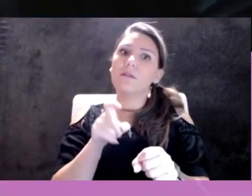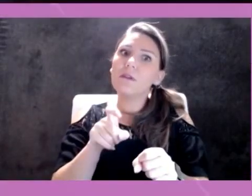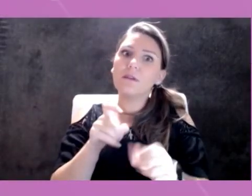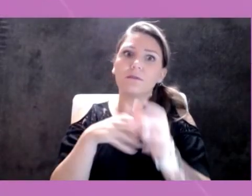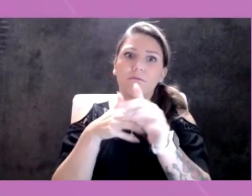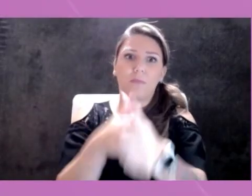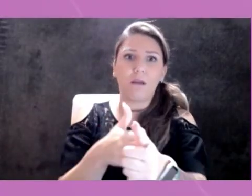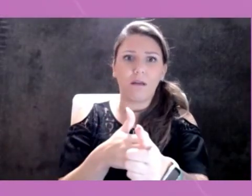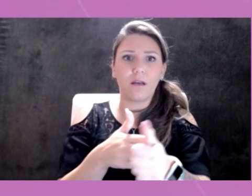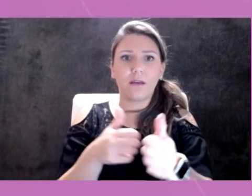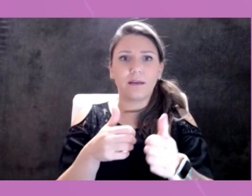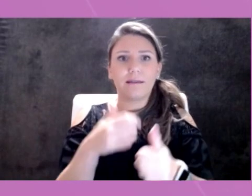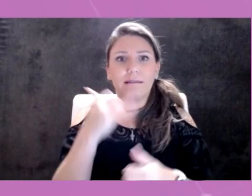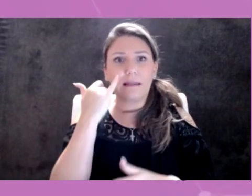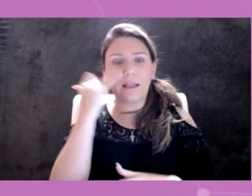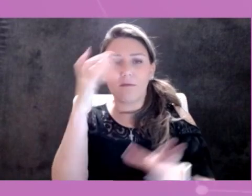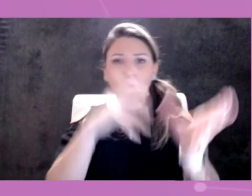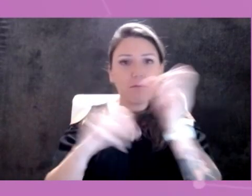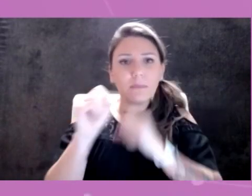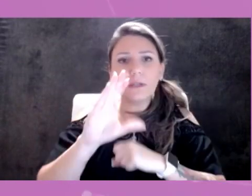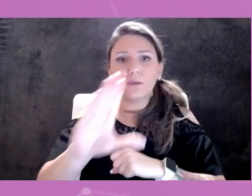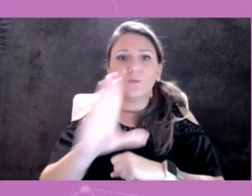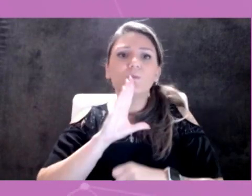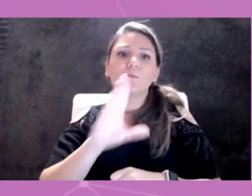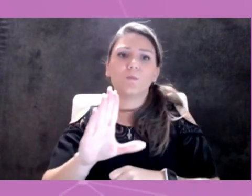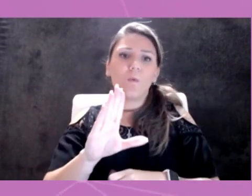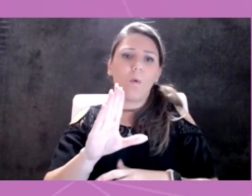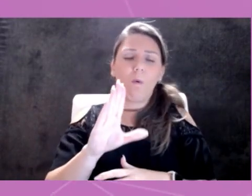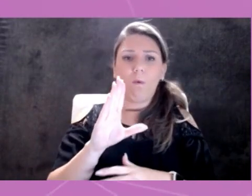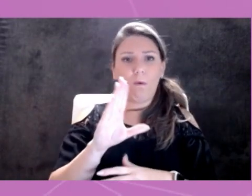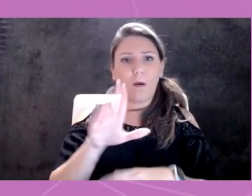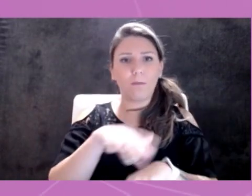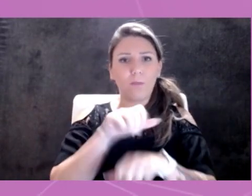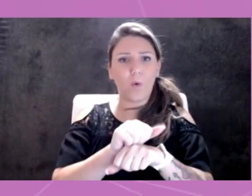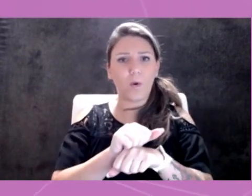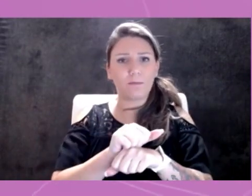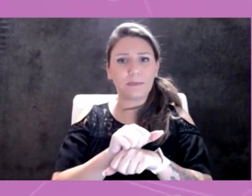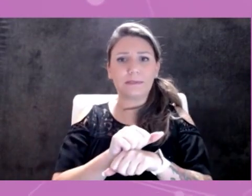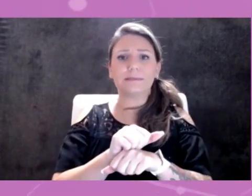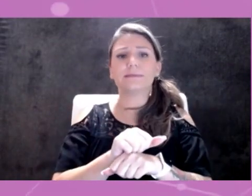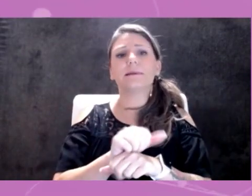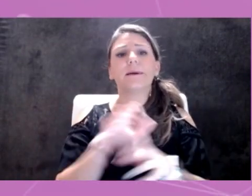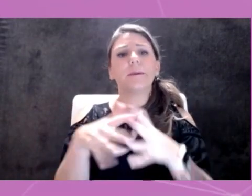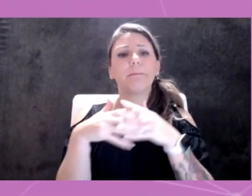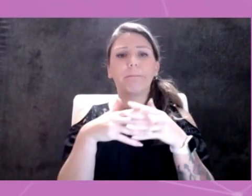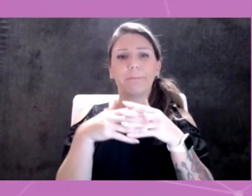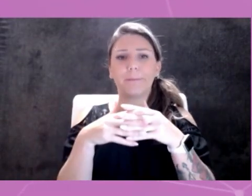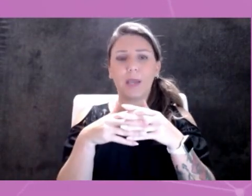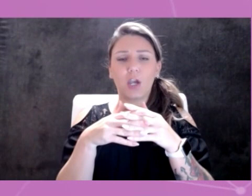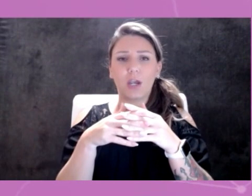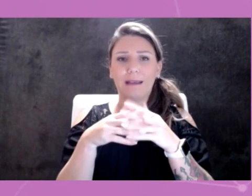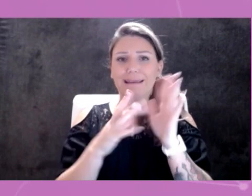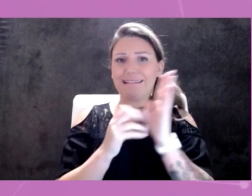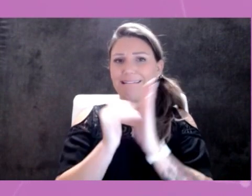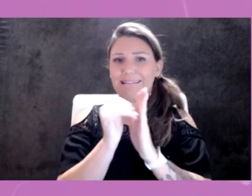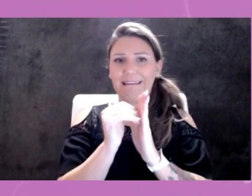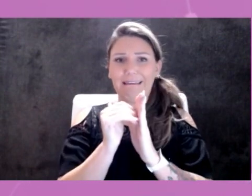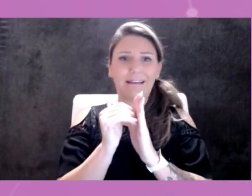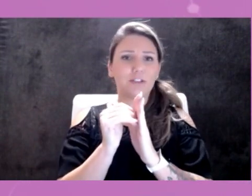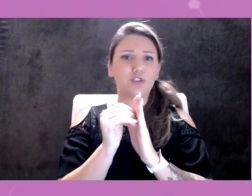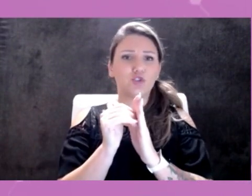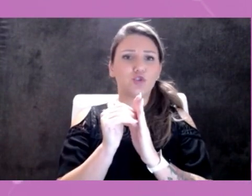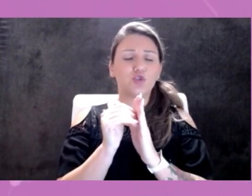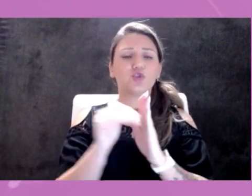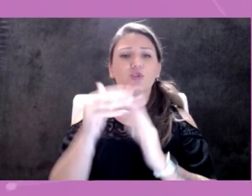you missed them at all. According to the American Cancer Society, in Kansas, roughly 2,400 women will be diagnosed with